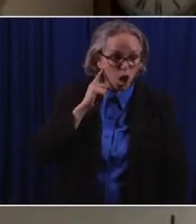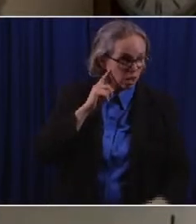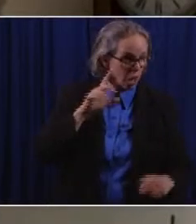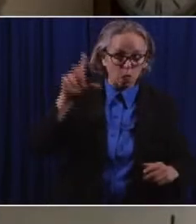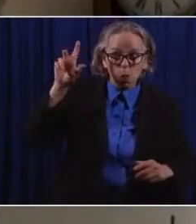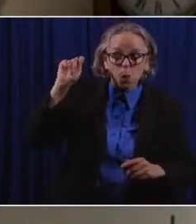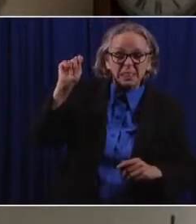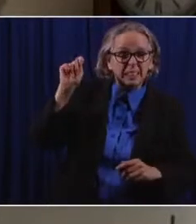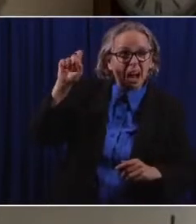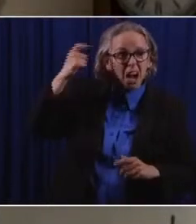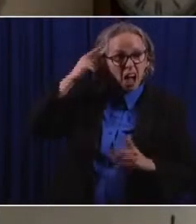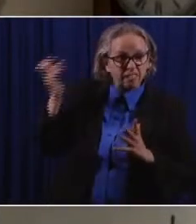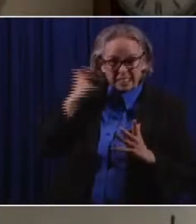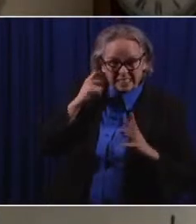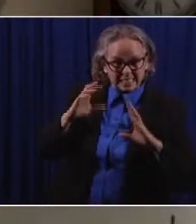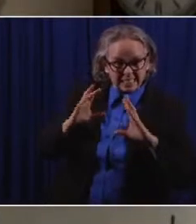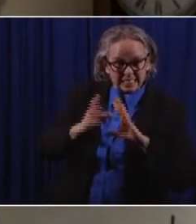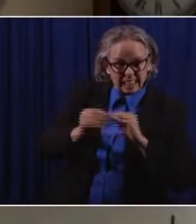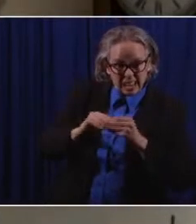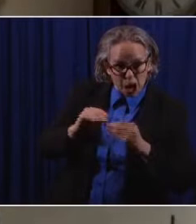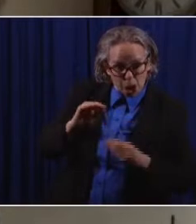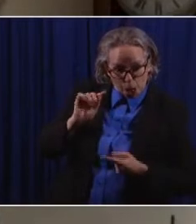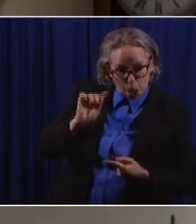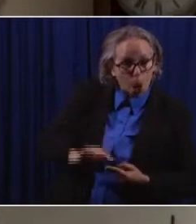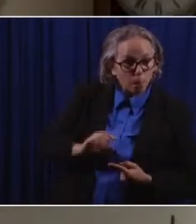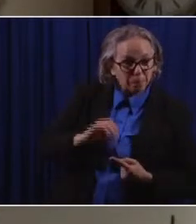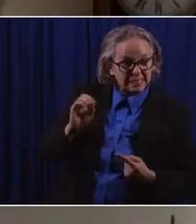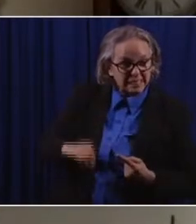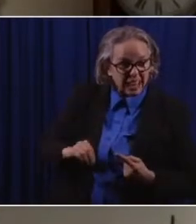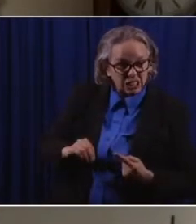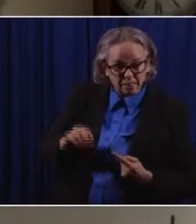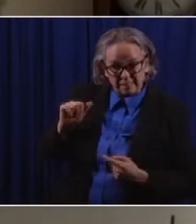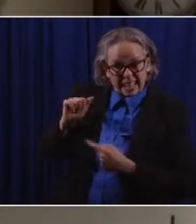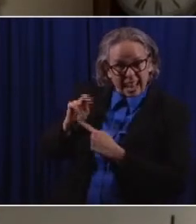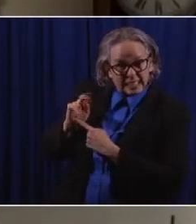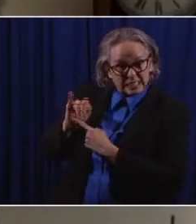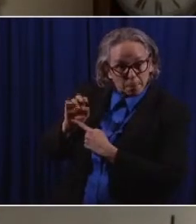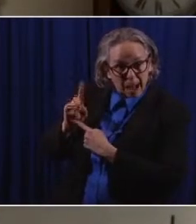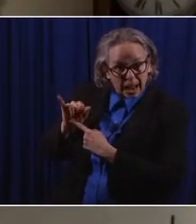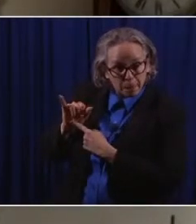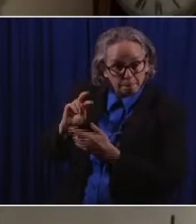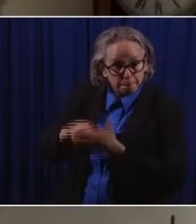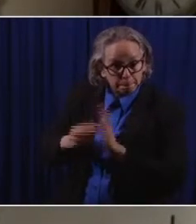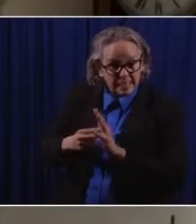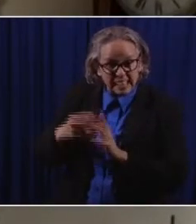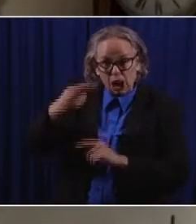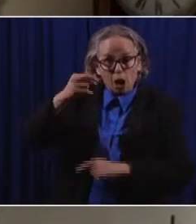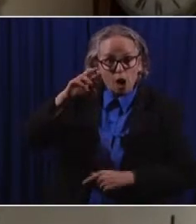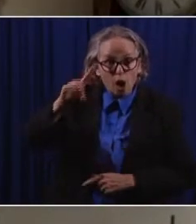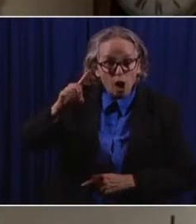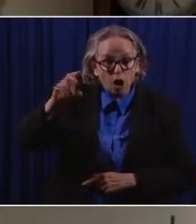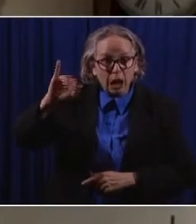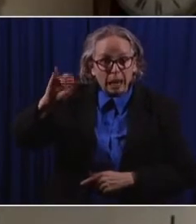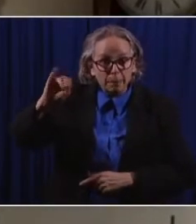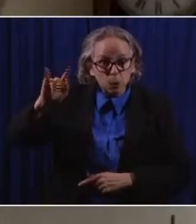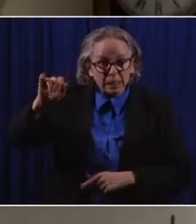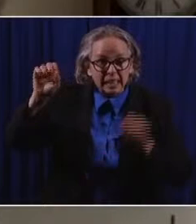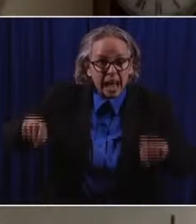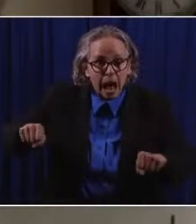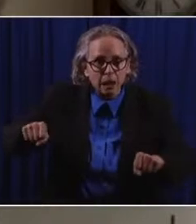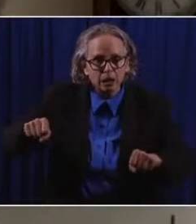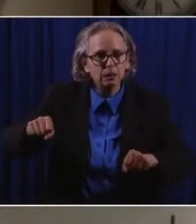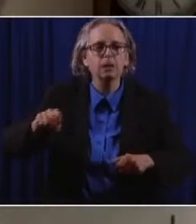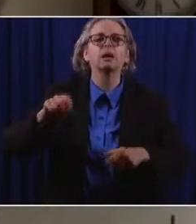going to work our way into this for years. So what we have to do is hang in there. We got to keep this virus